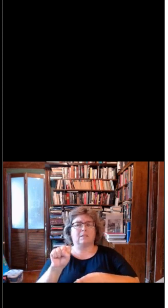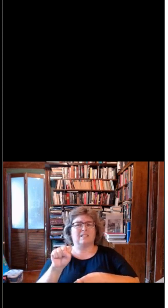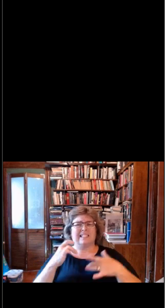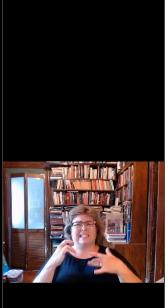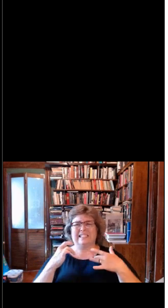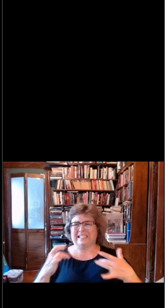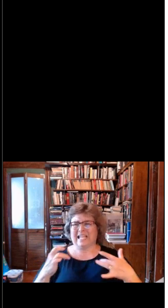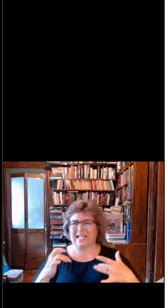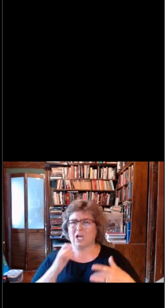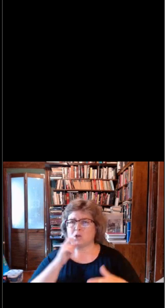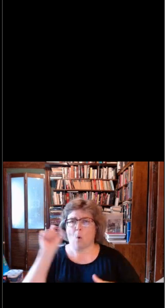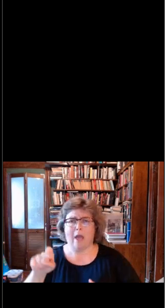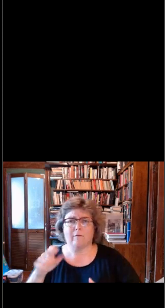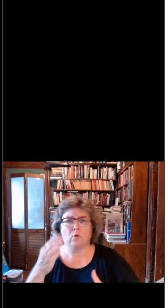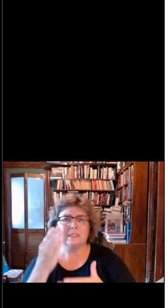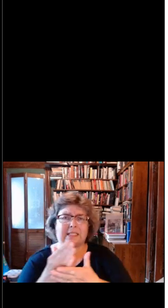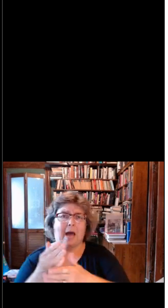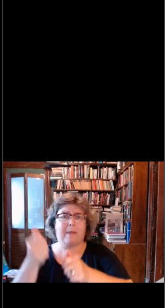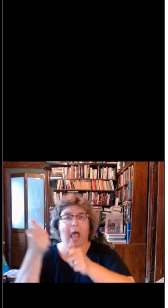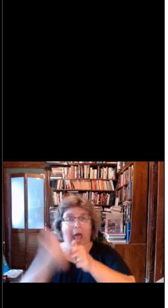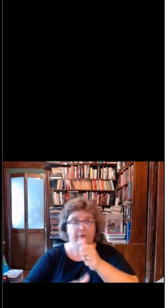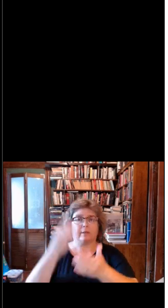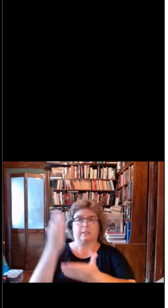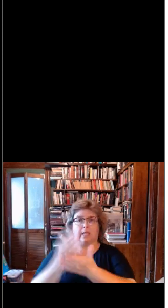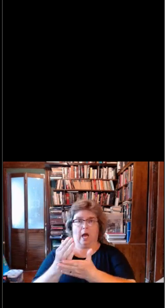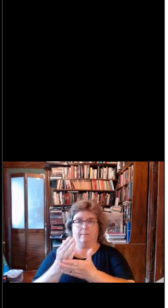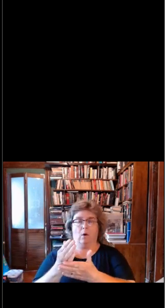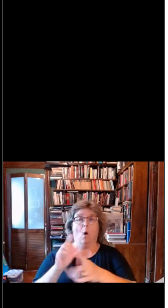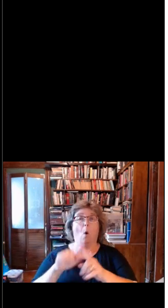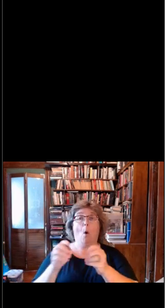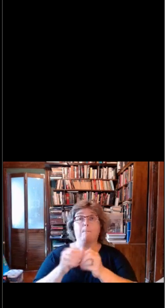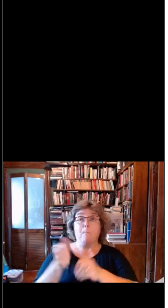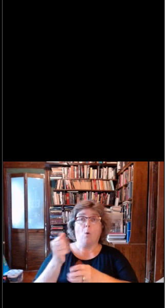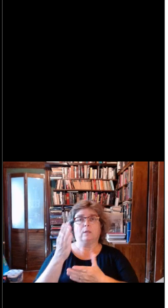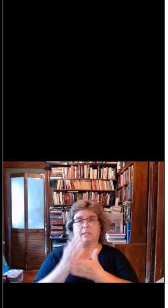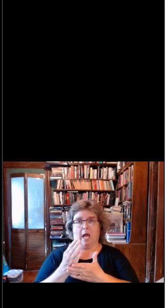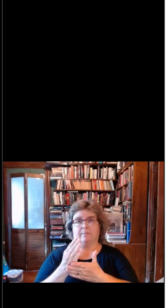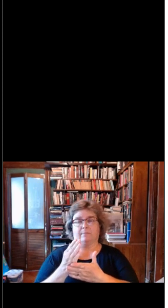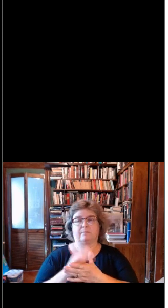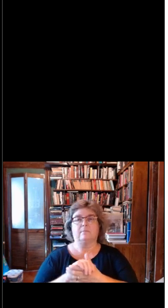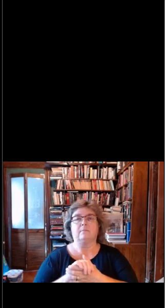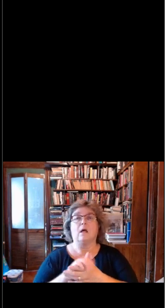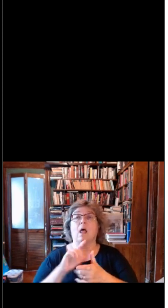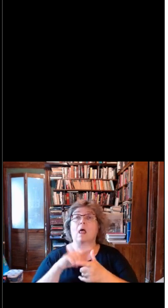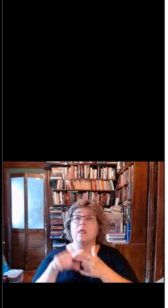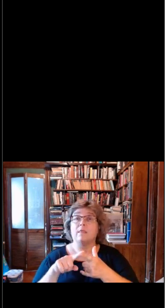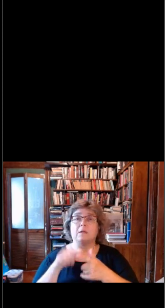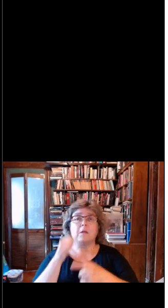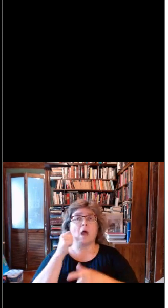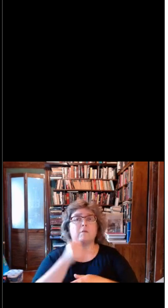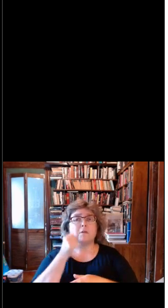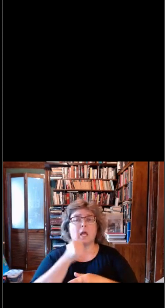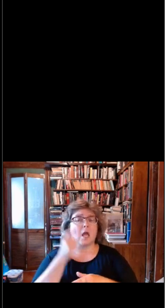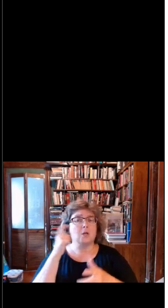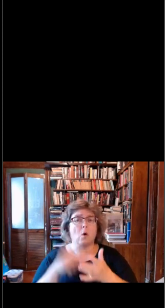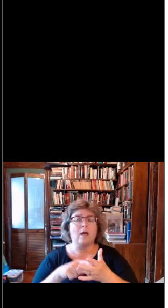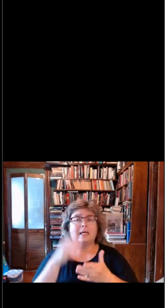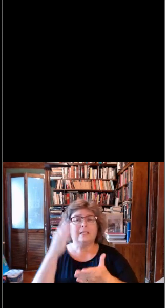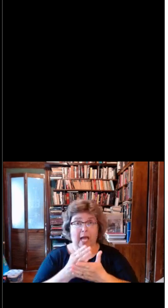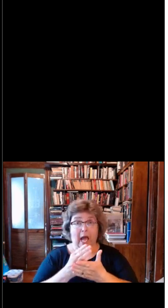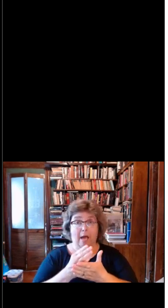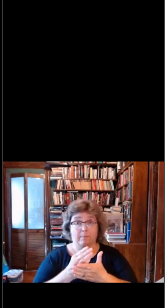to stop at every stop, or even most of them. And then from day to day, the stops that the